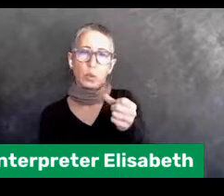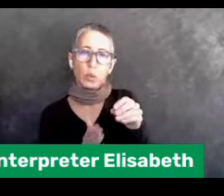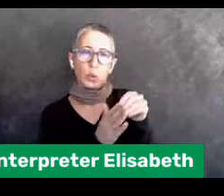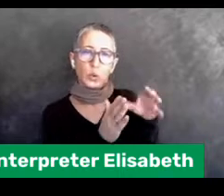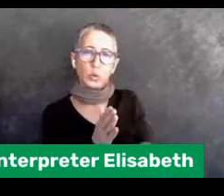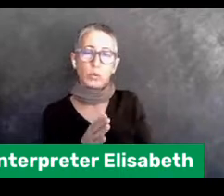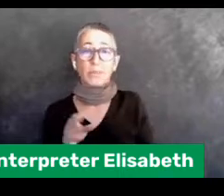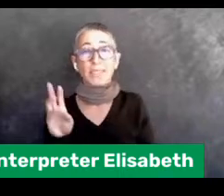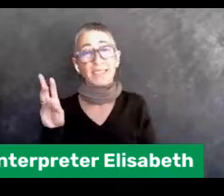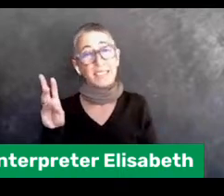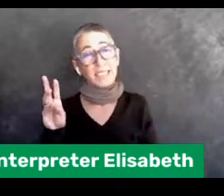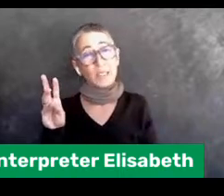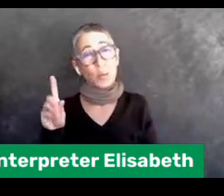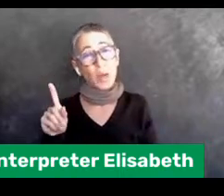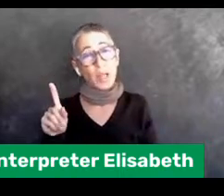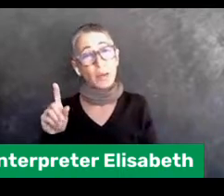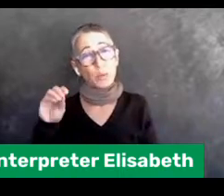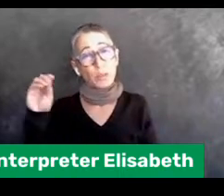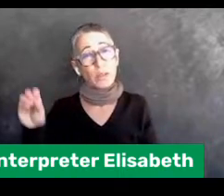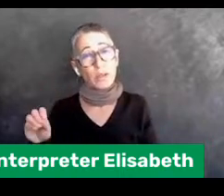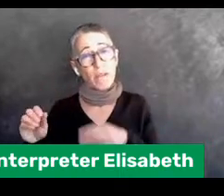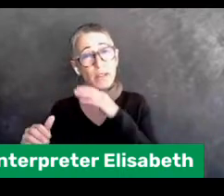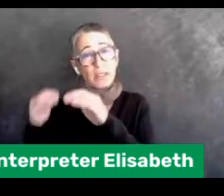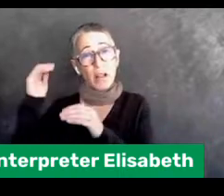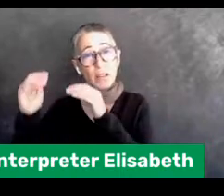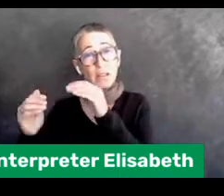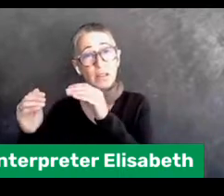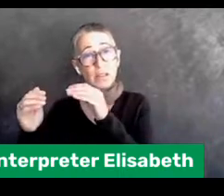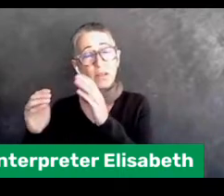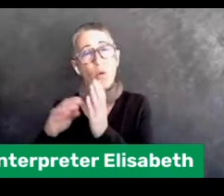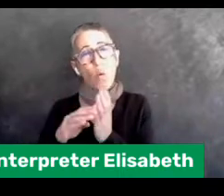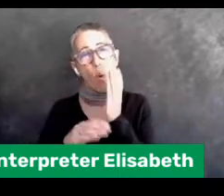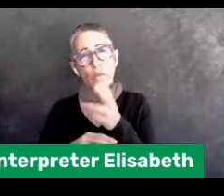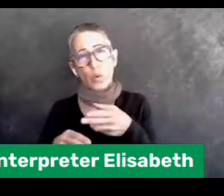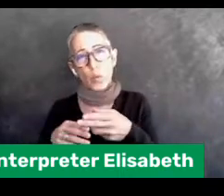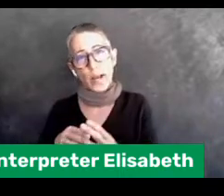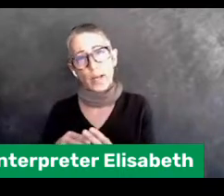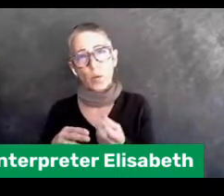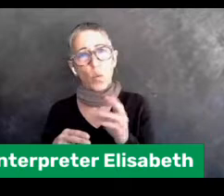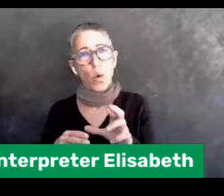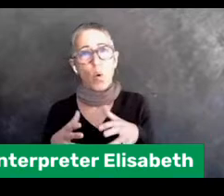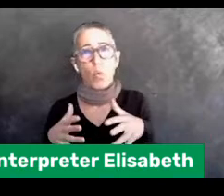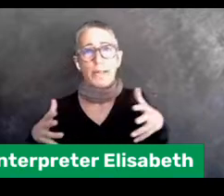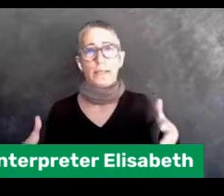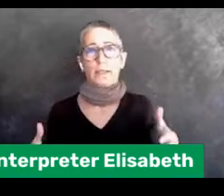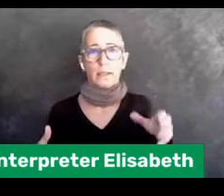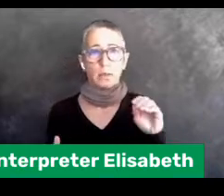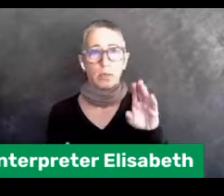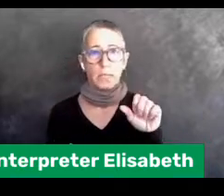of adults in the metro area are overweight or obese.